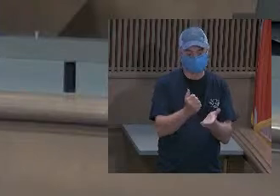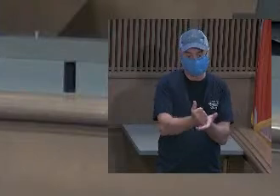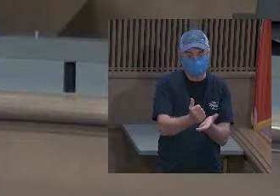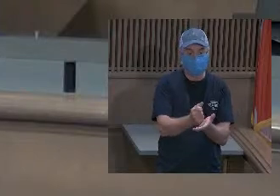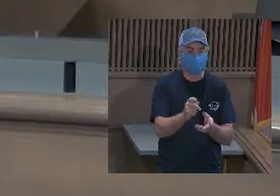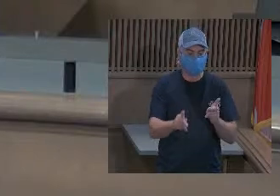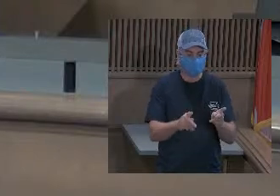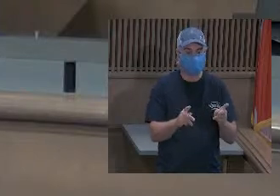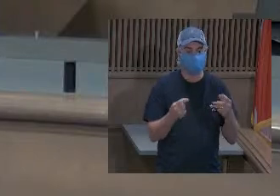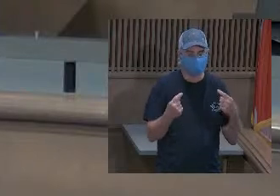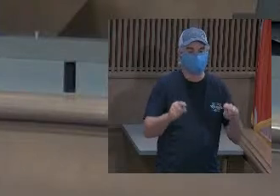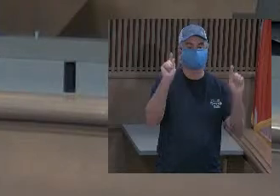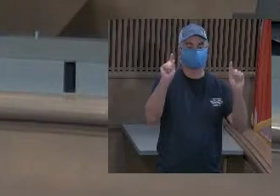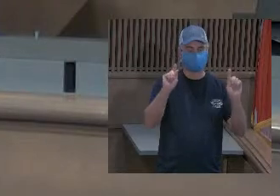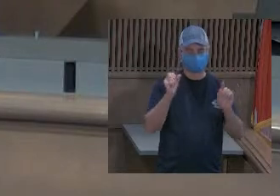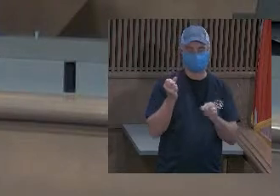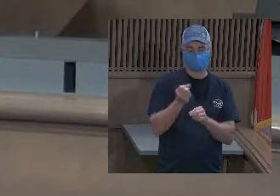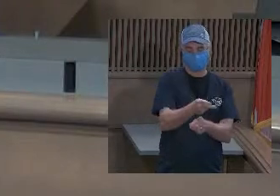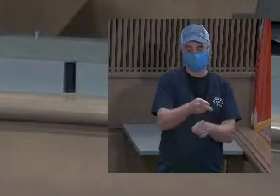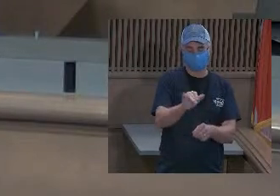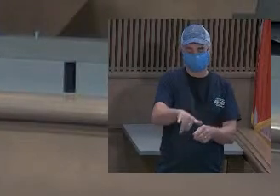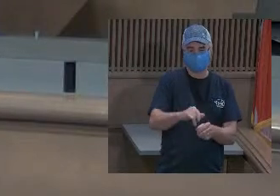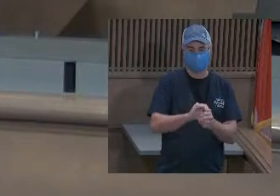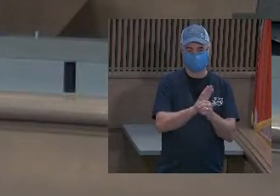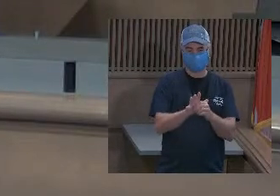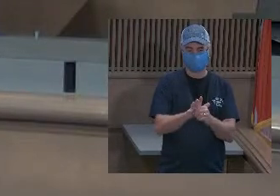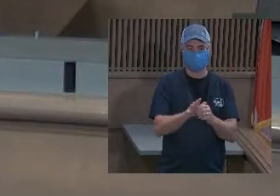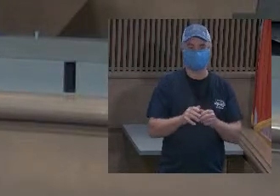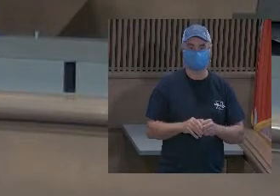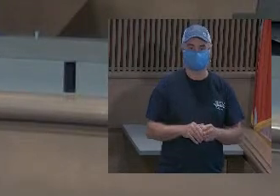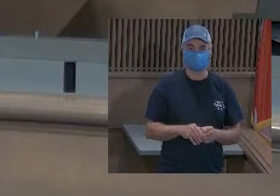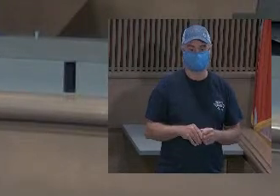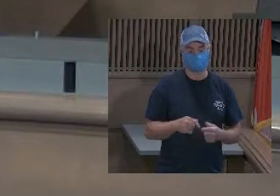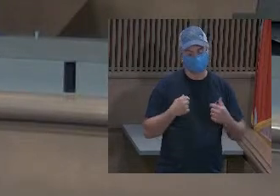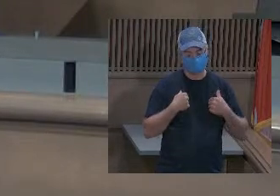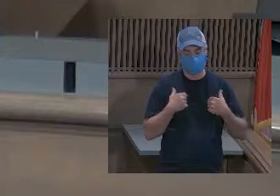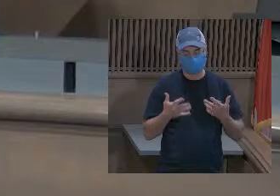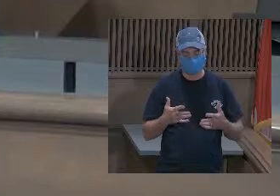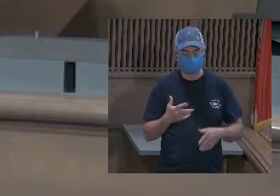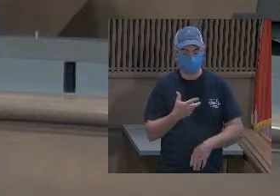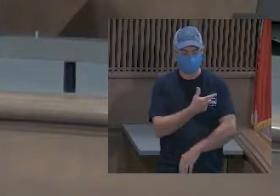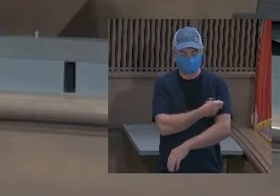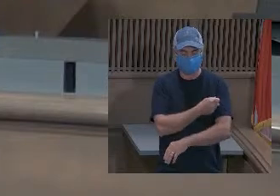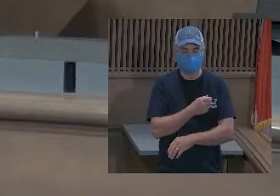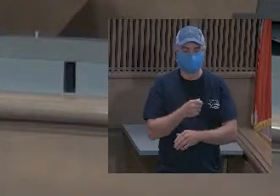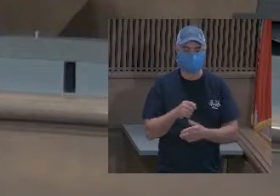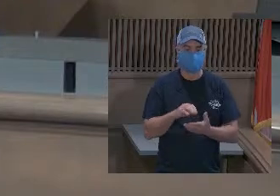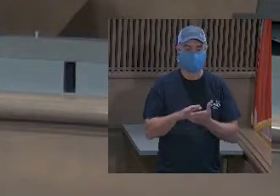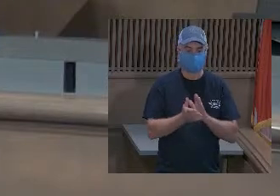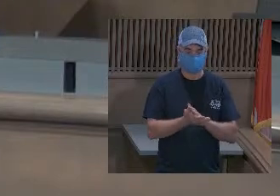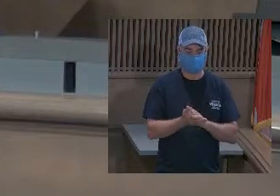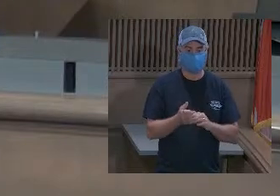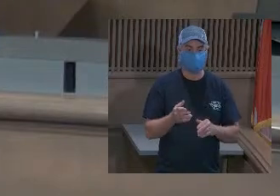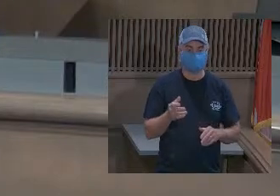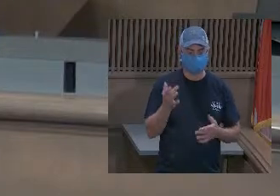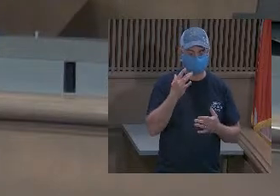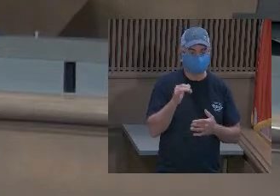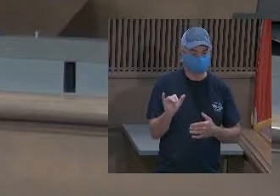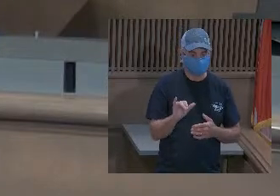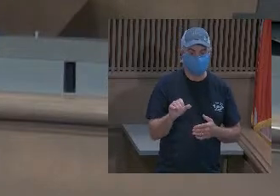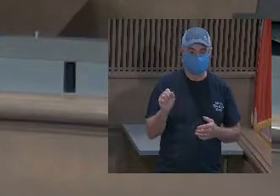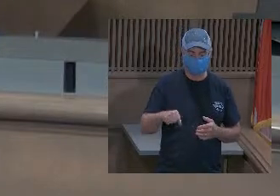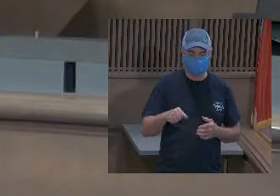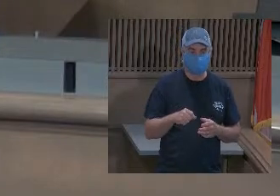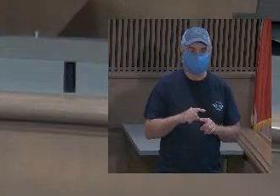the help that they need. Now, there are folks that are vaccinated that have gotten the virus. That's going to happen. But we continue